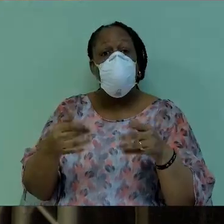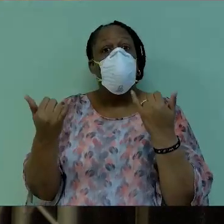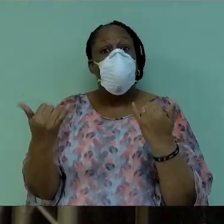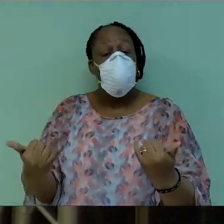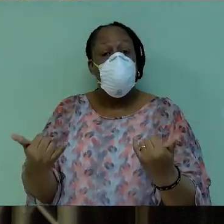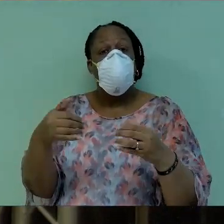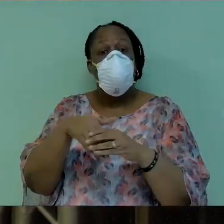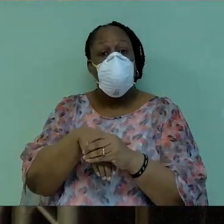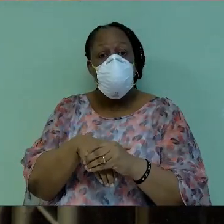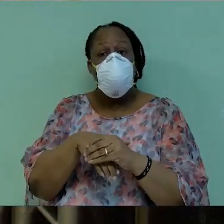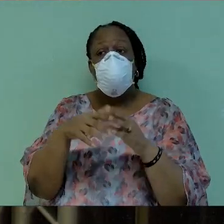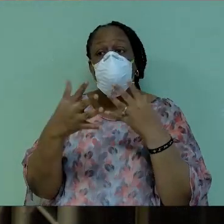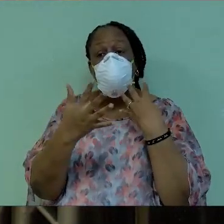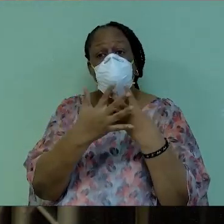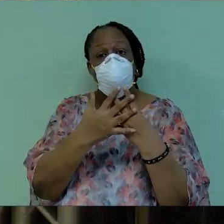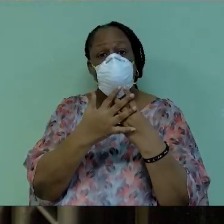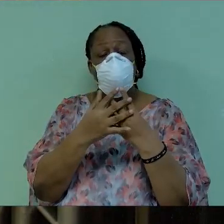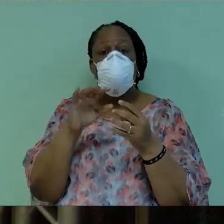184 inmates,